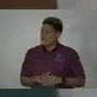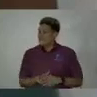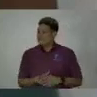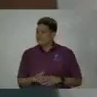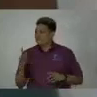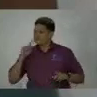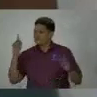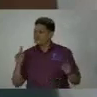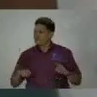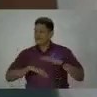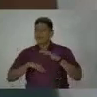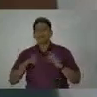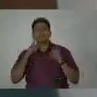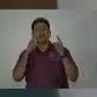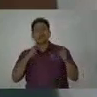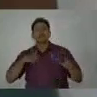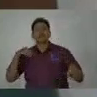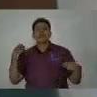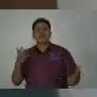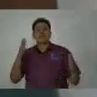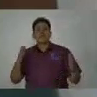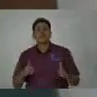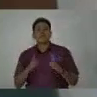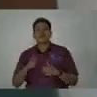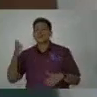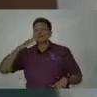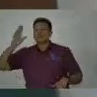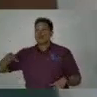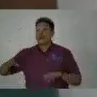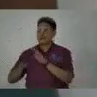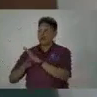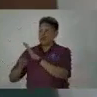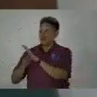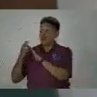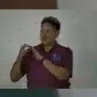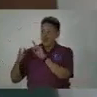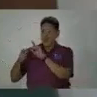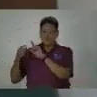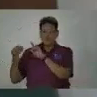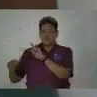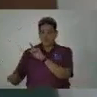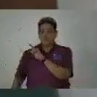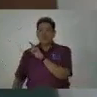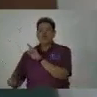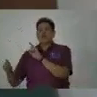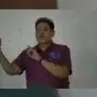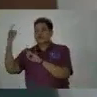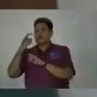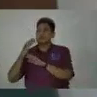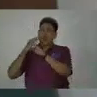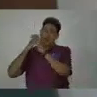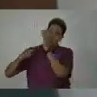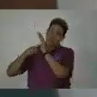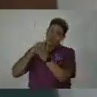The report basically claims that I gave persons with adverse traces gun license, and they have sought to condemn